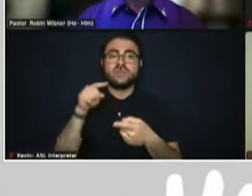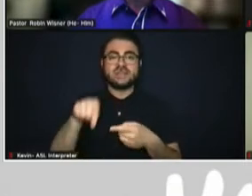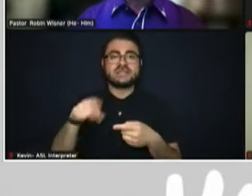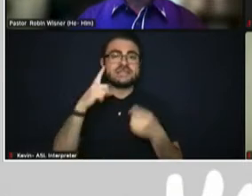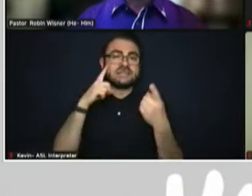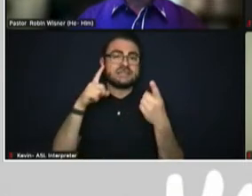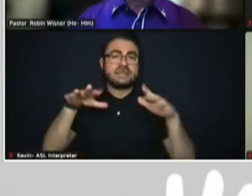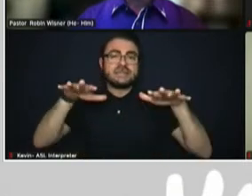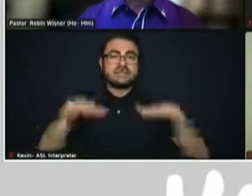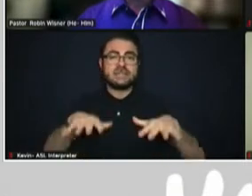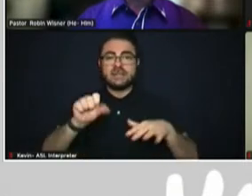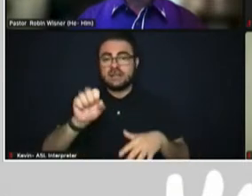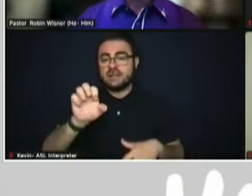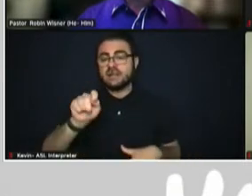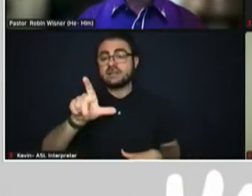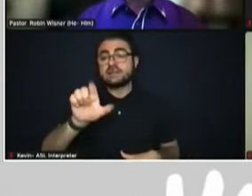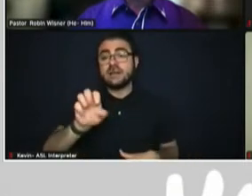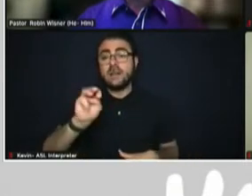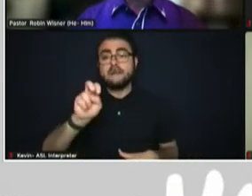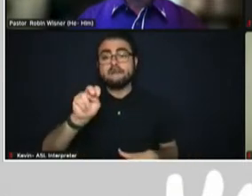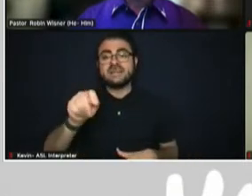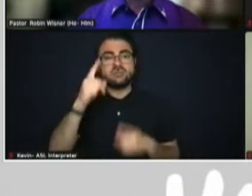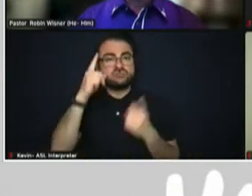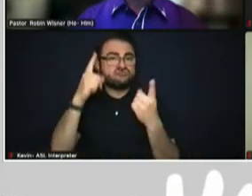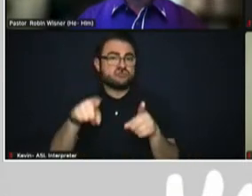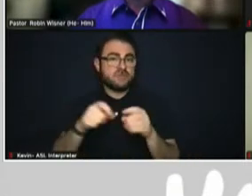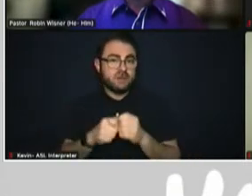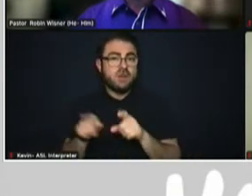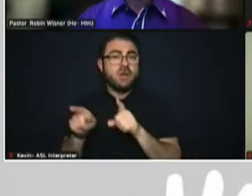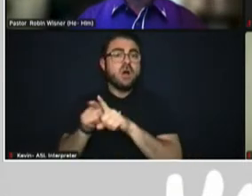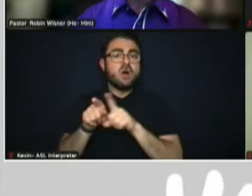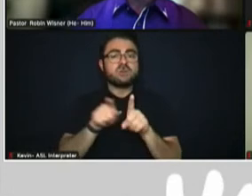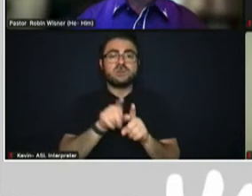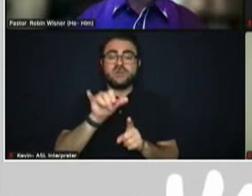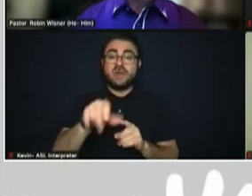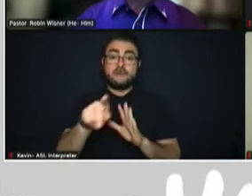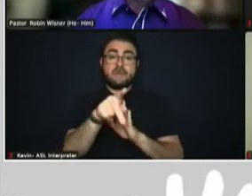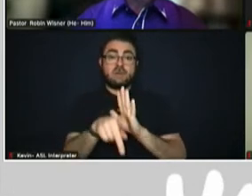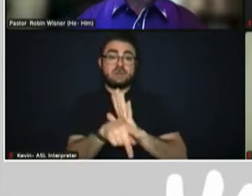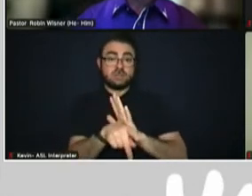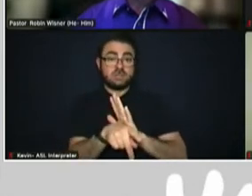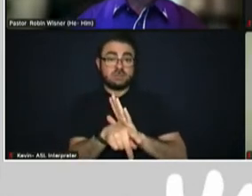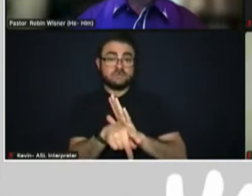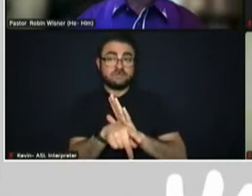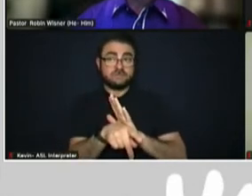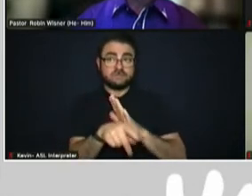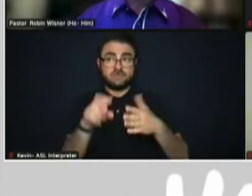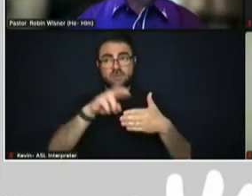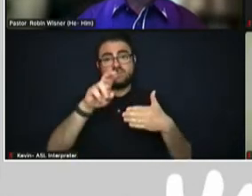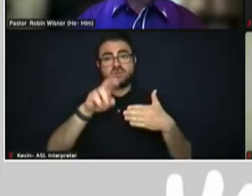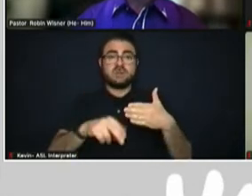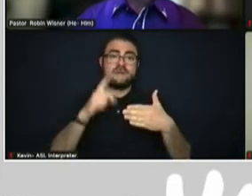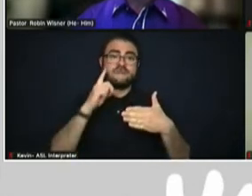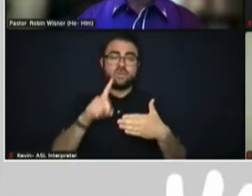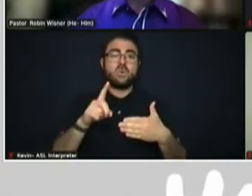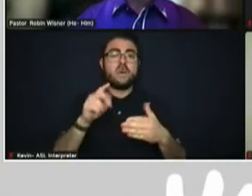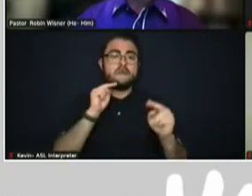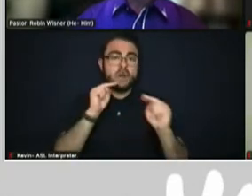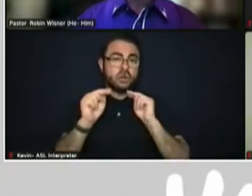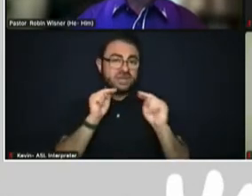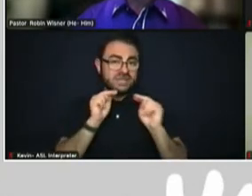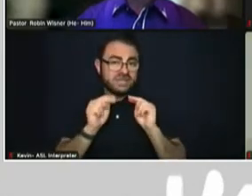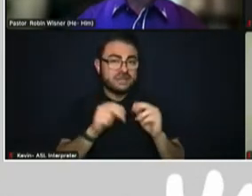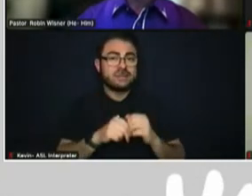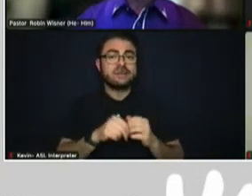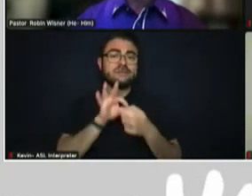agreement, including expressly the policy that is the result of collective bargaining